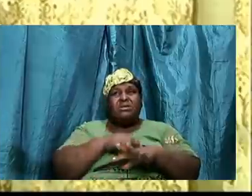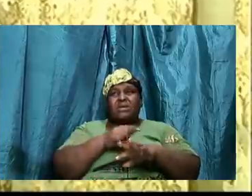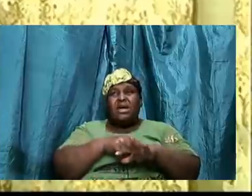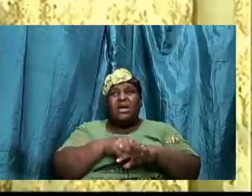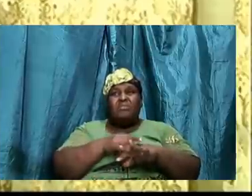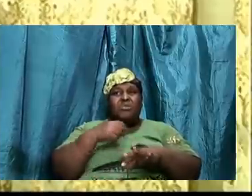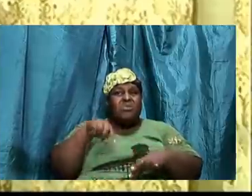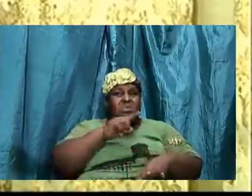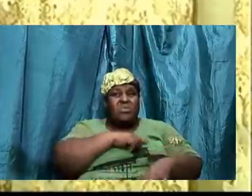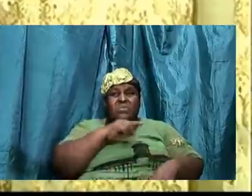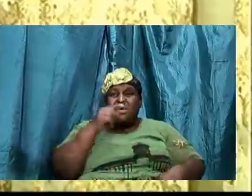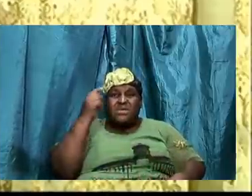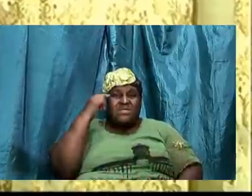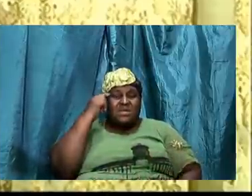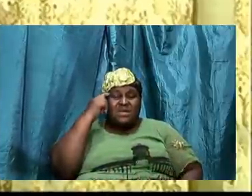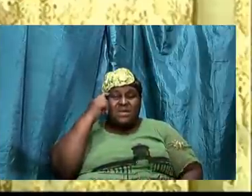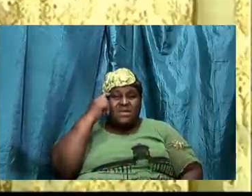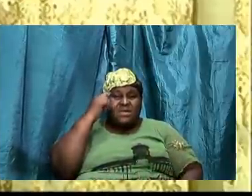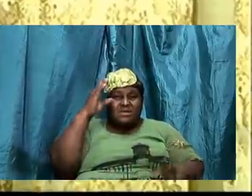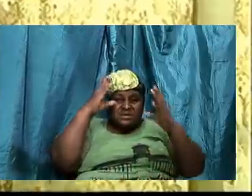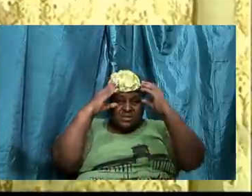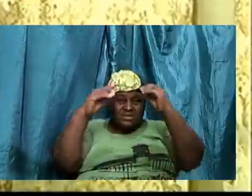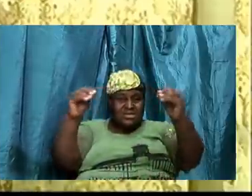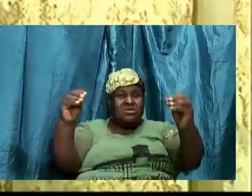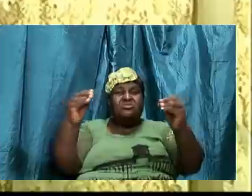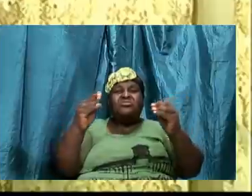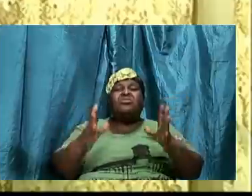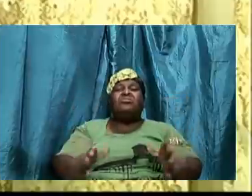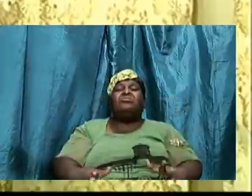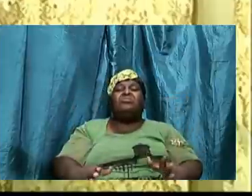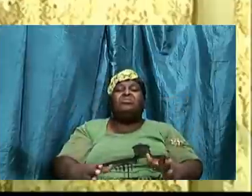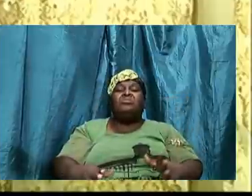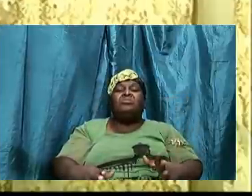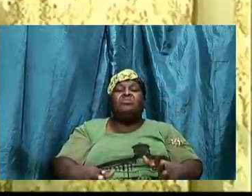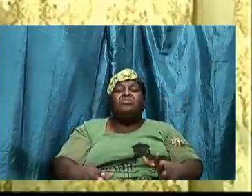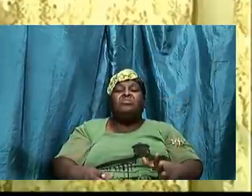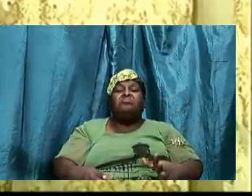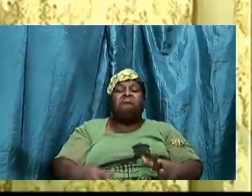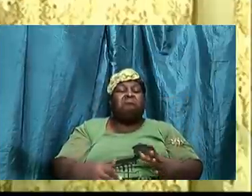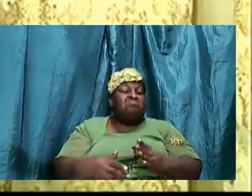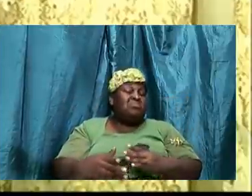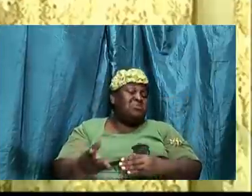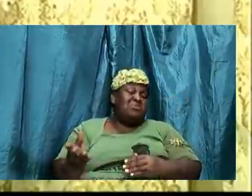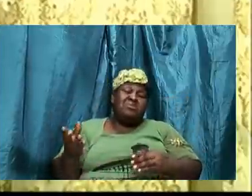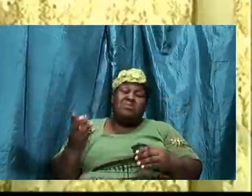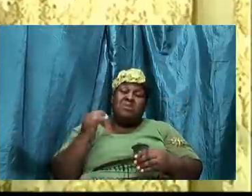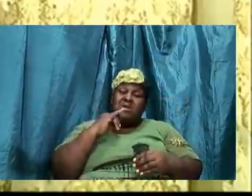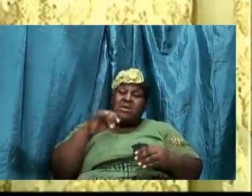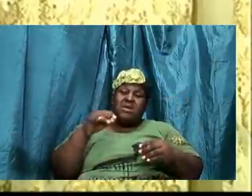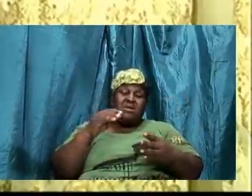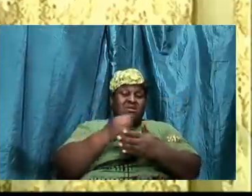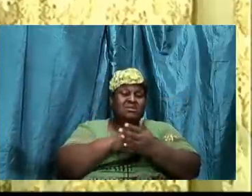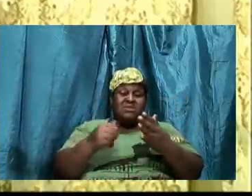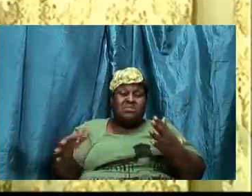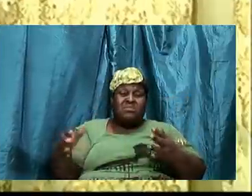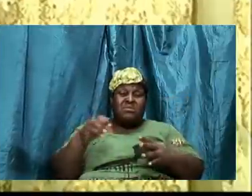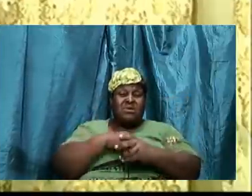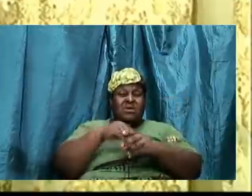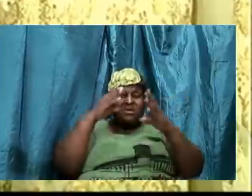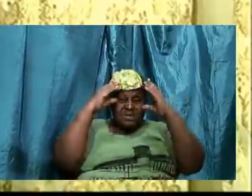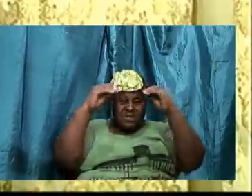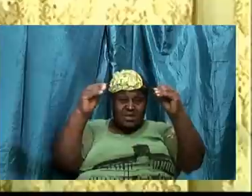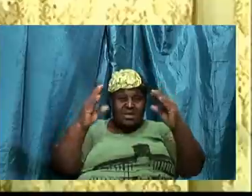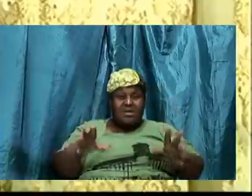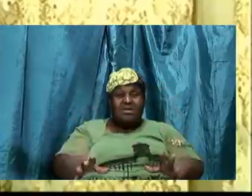I have news for you. There might be something in the lecturer, but there is no doubt that the adversary